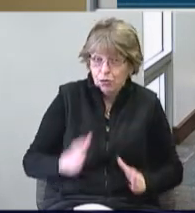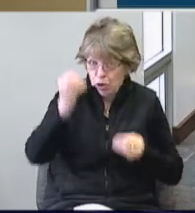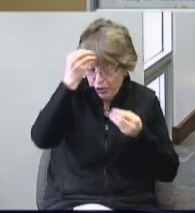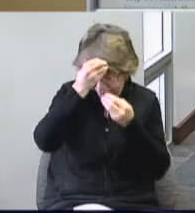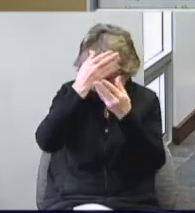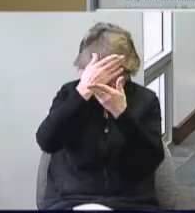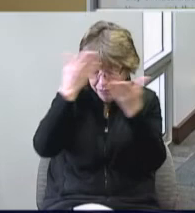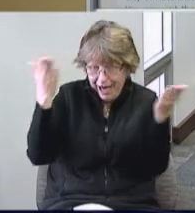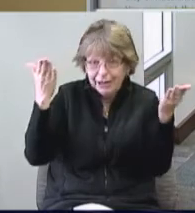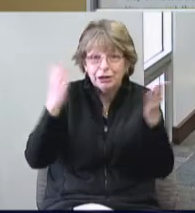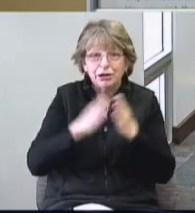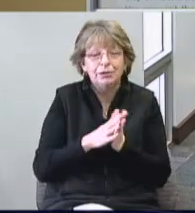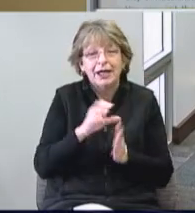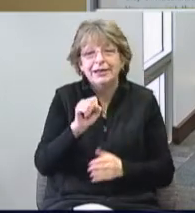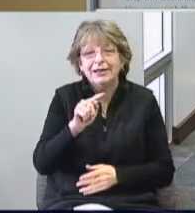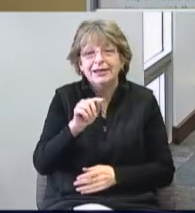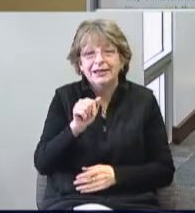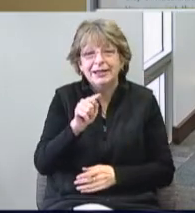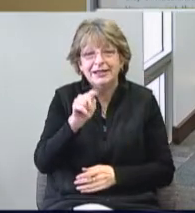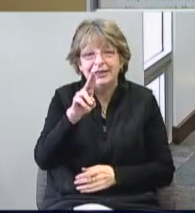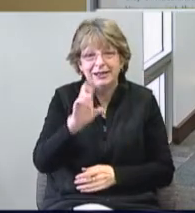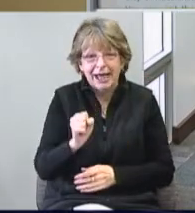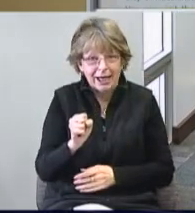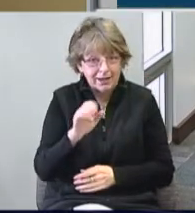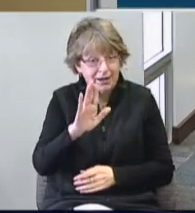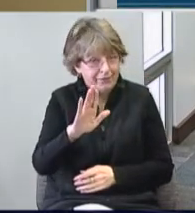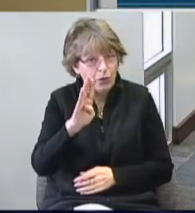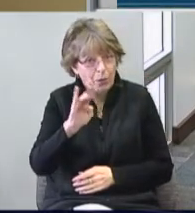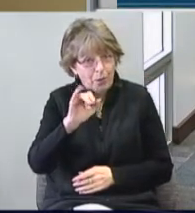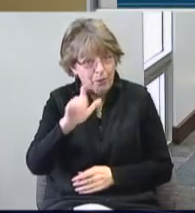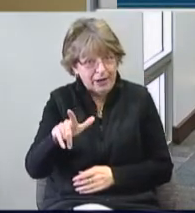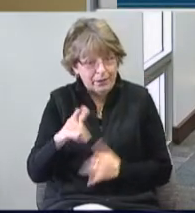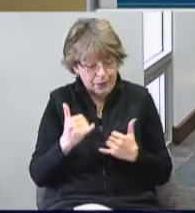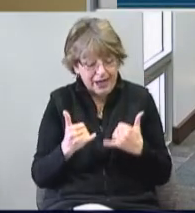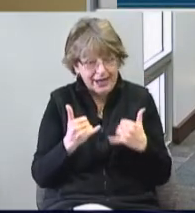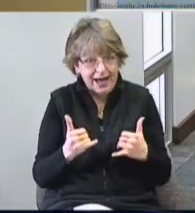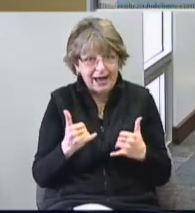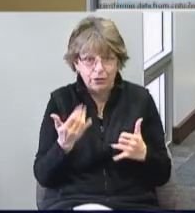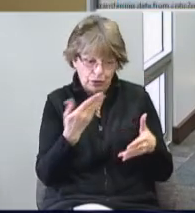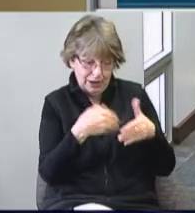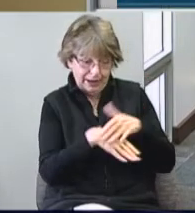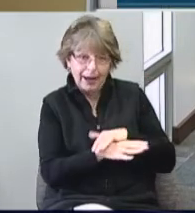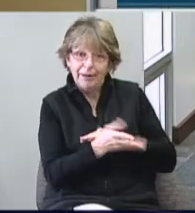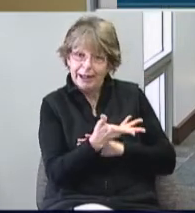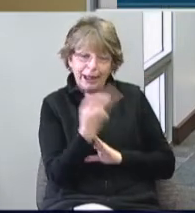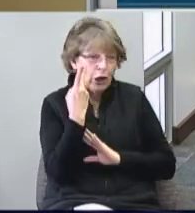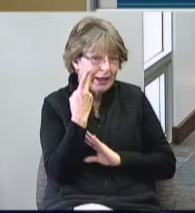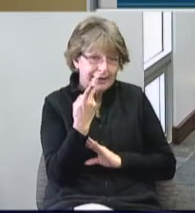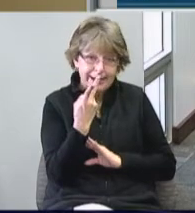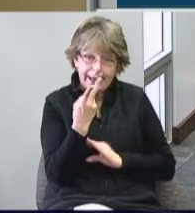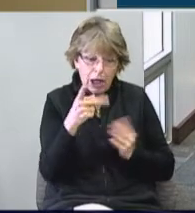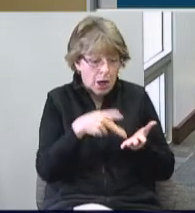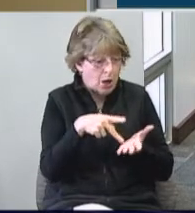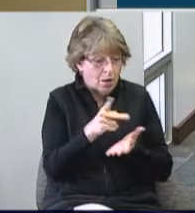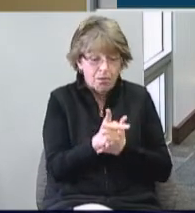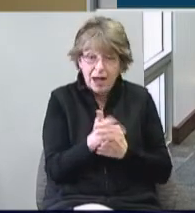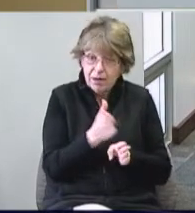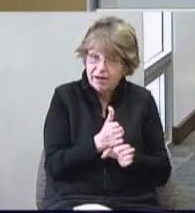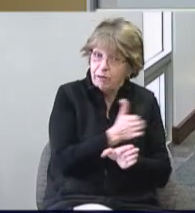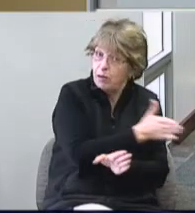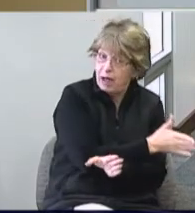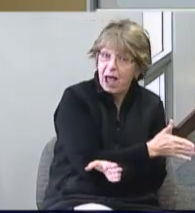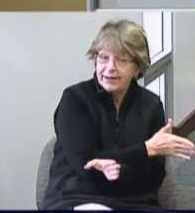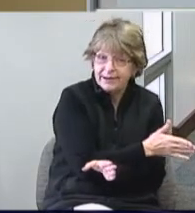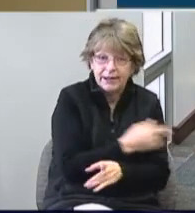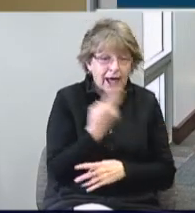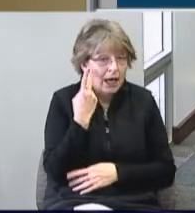information, the status of your bill right now. You can come in here and you can see your payment history. And so I can